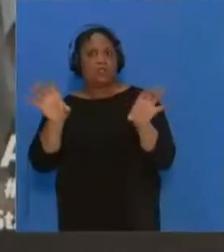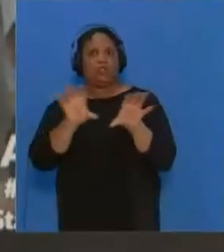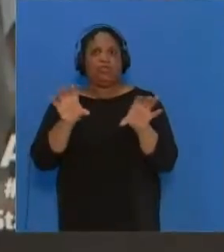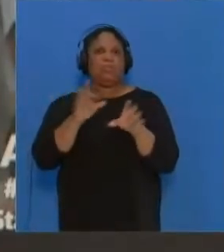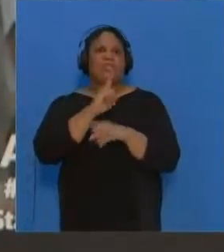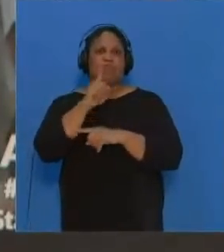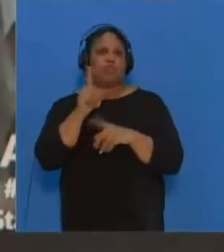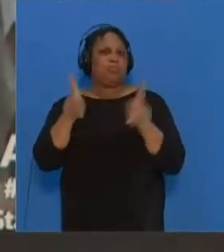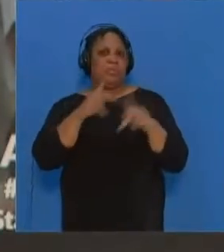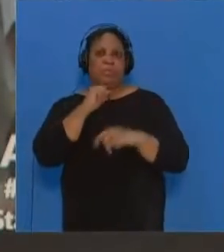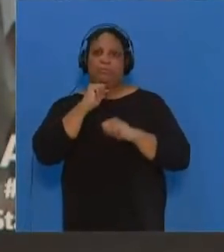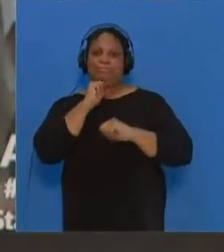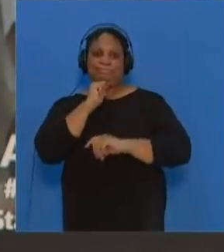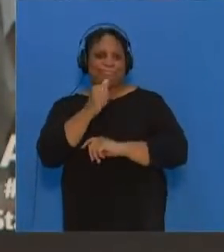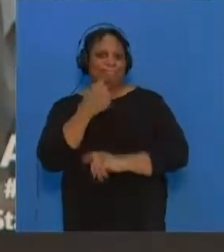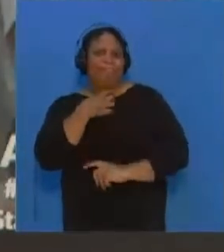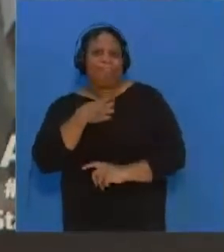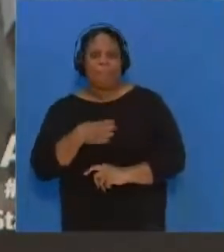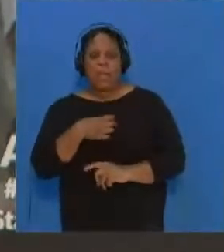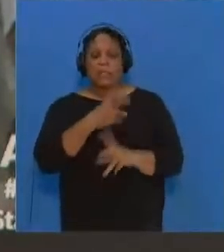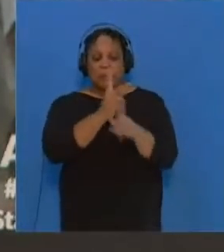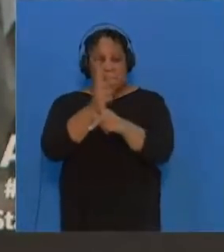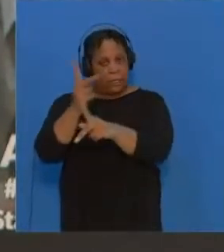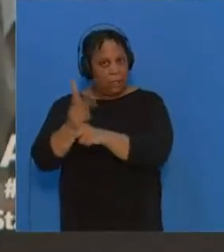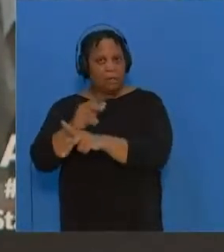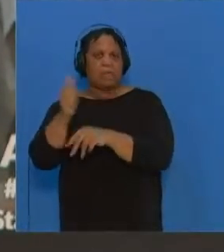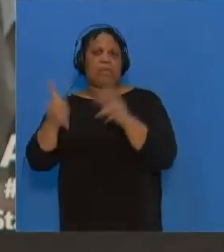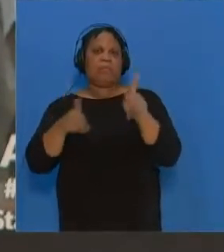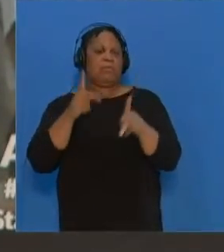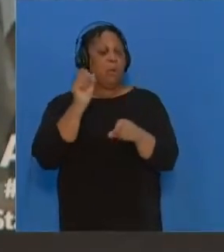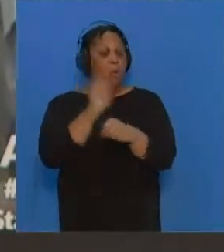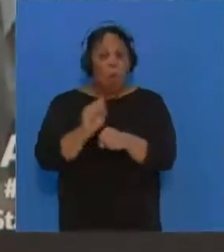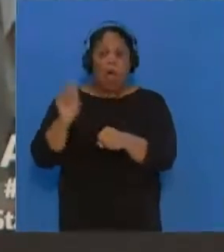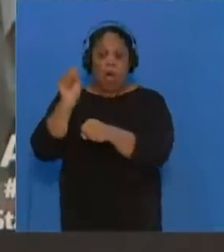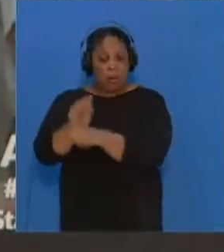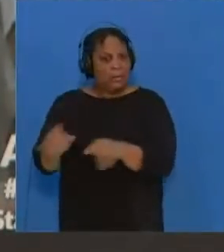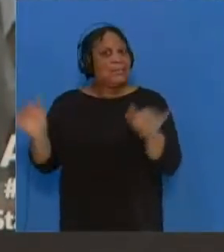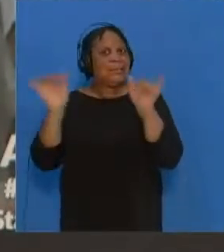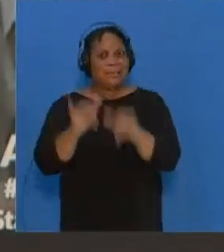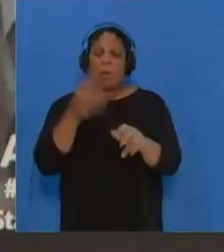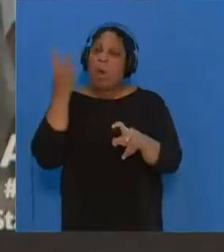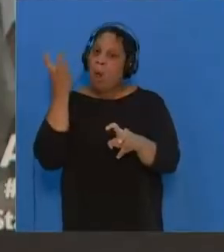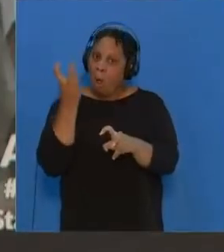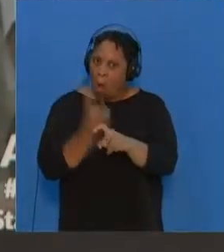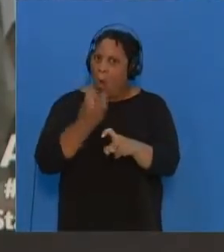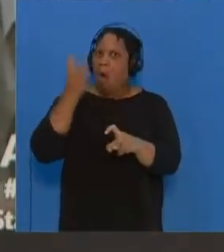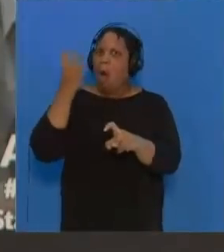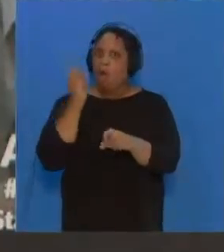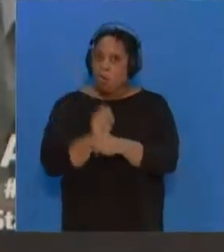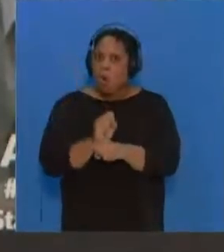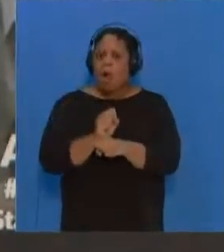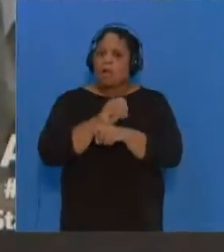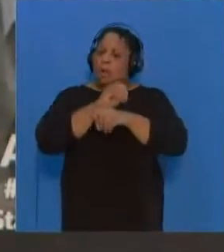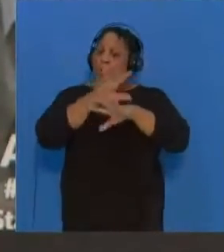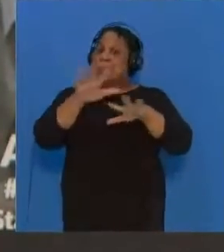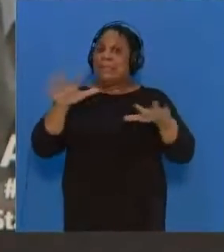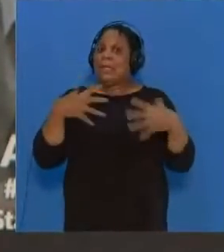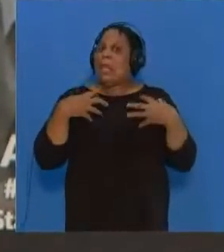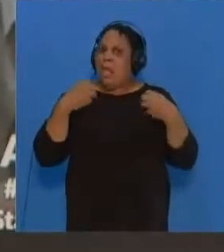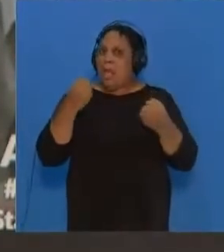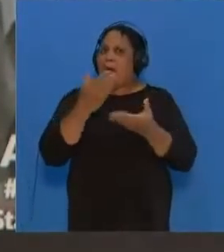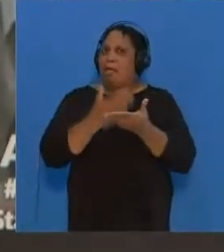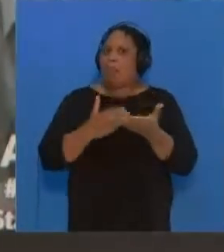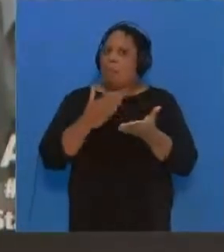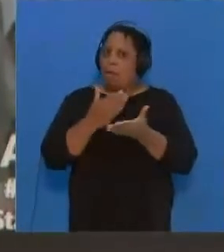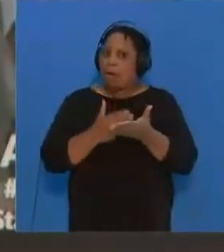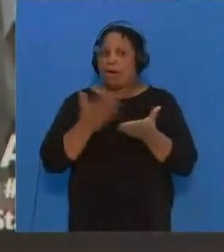hungry, making sure that people are being taken care of, and that work is going to continue. It is hard work. The pandemic, the health part may